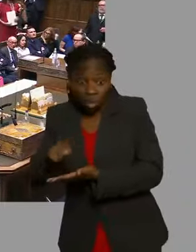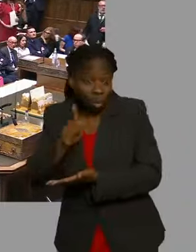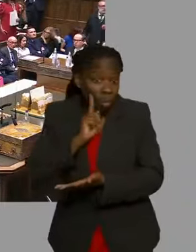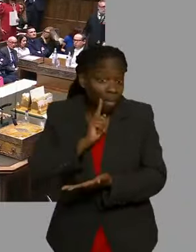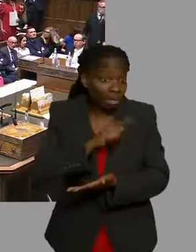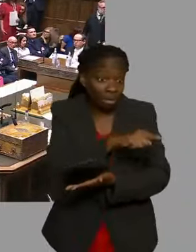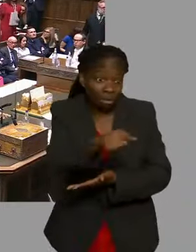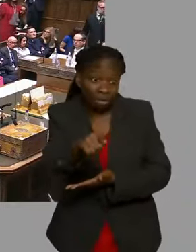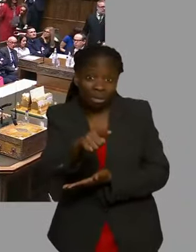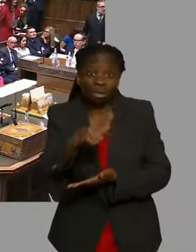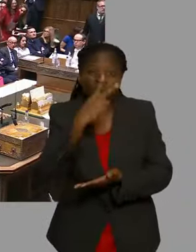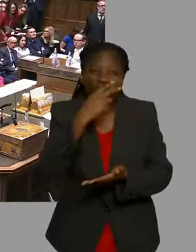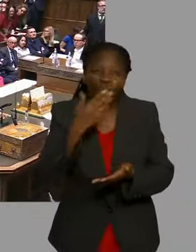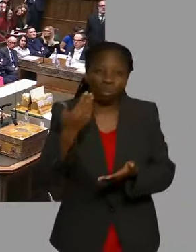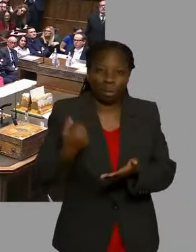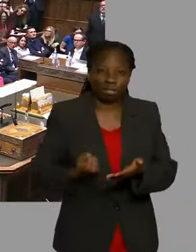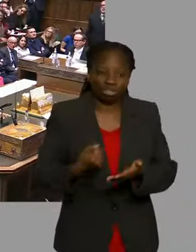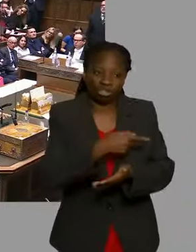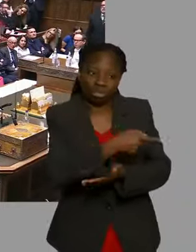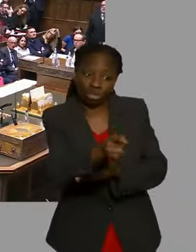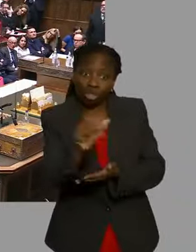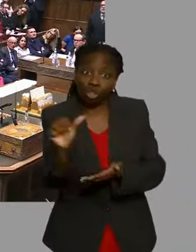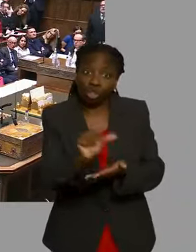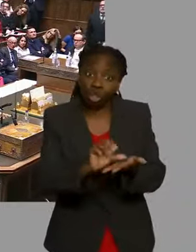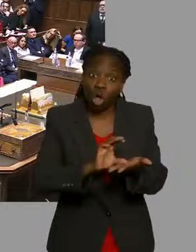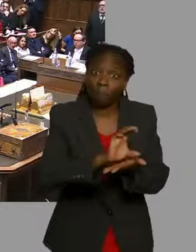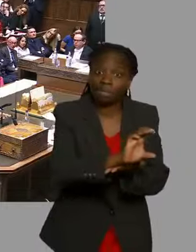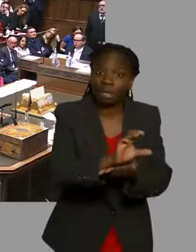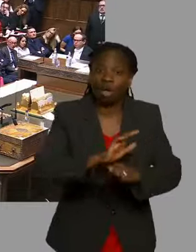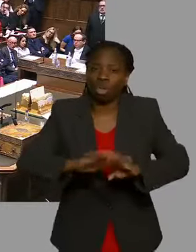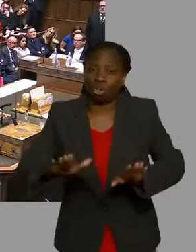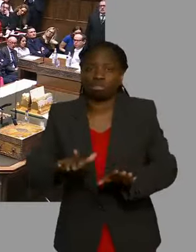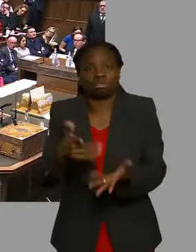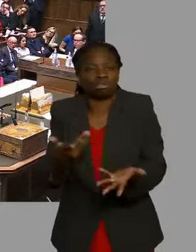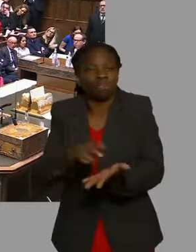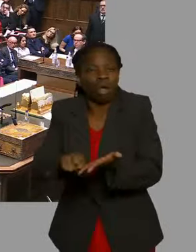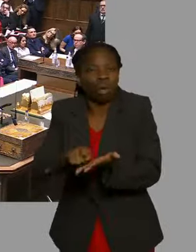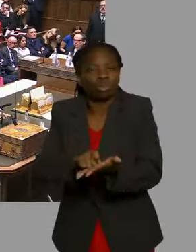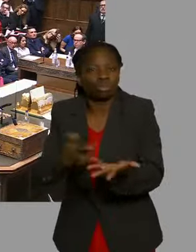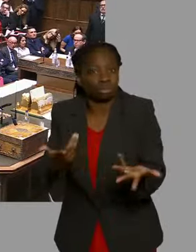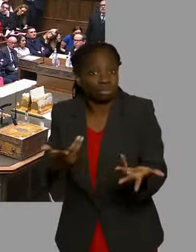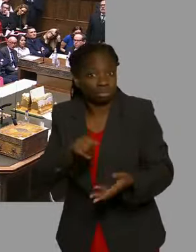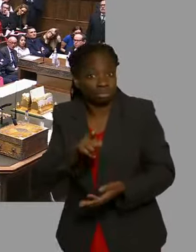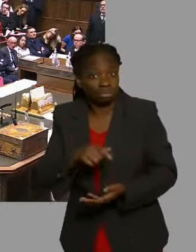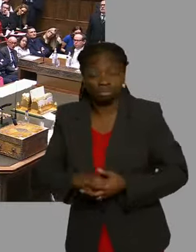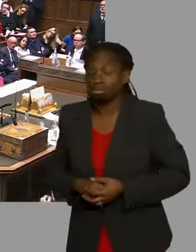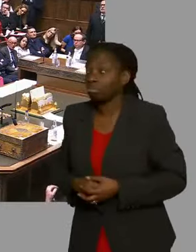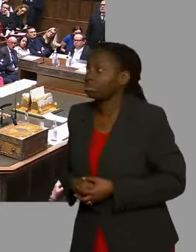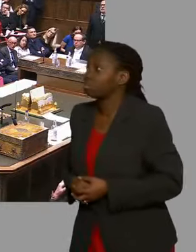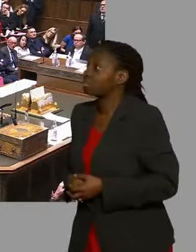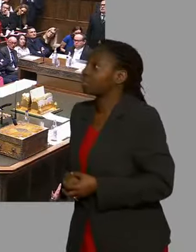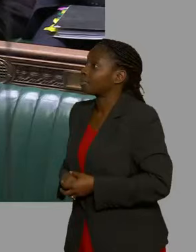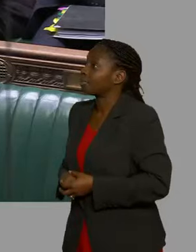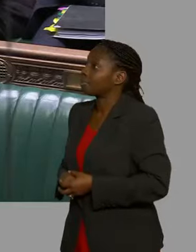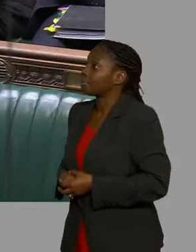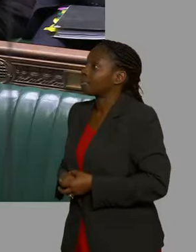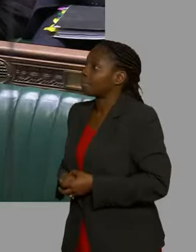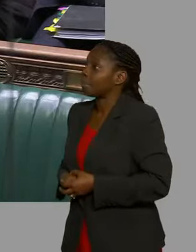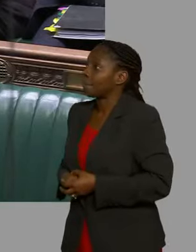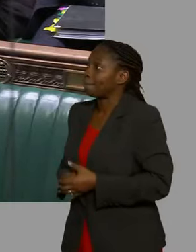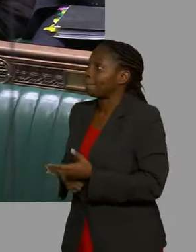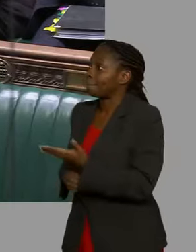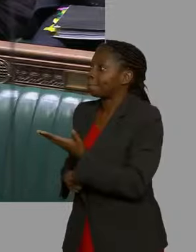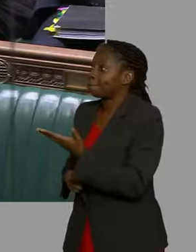Well, Mr. Speaker, I've just set out the factual background and the percentage that